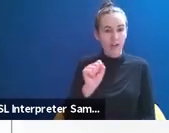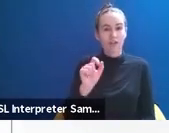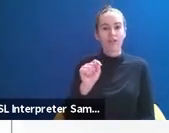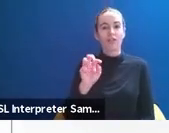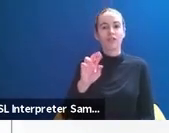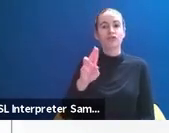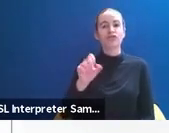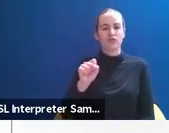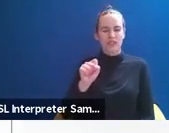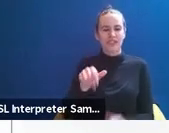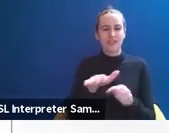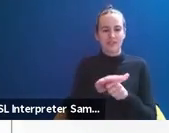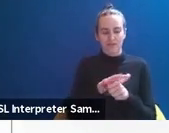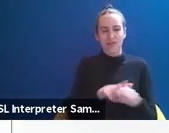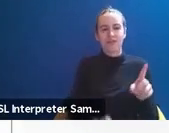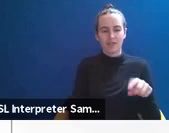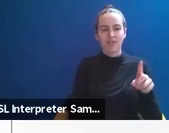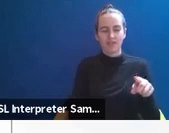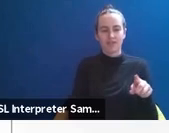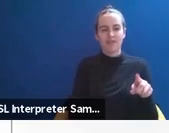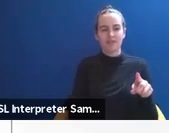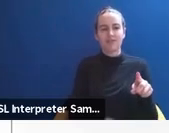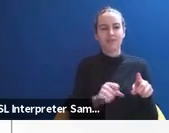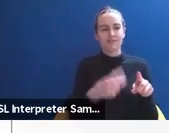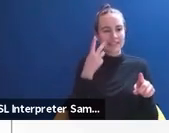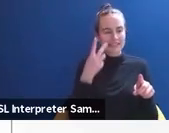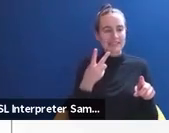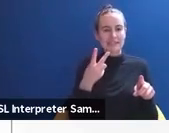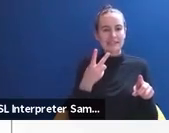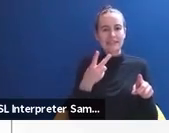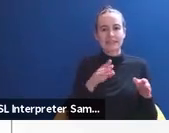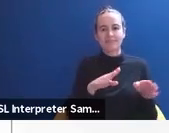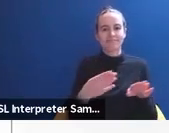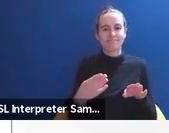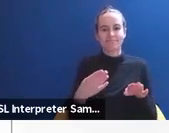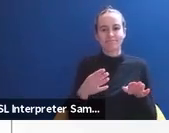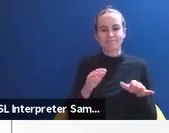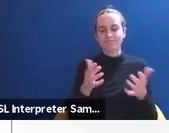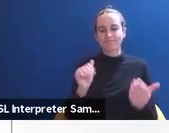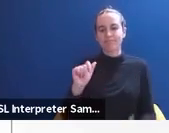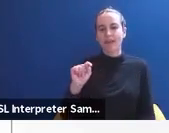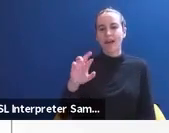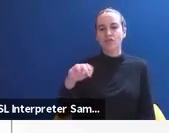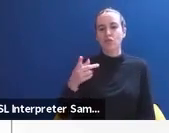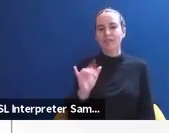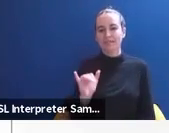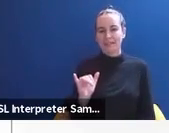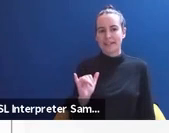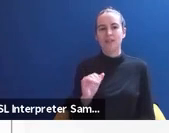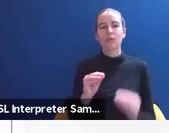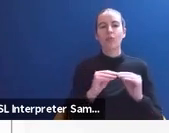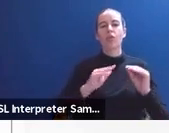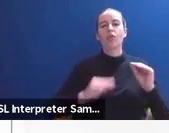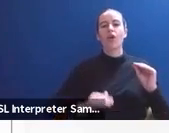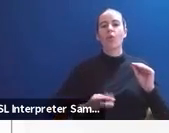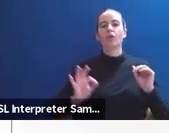strial vascularis area, we can see atrophy in that area. But that atrophy appears to be in the more lower frequency